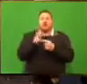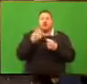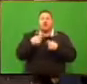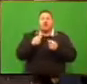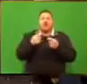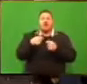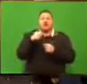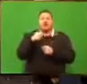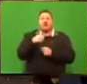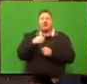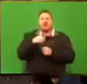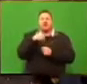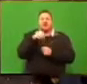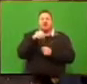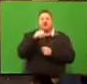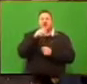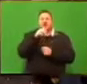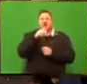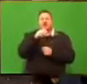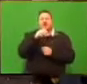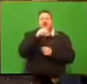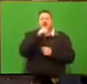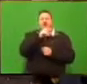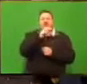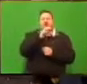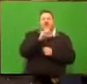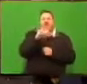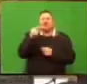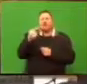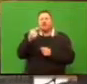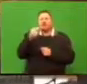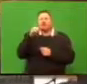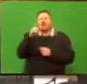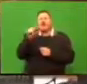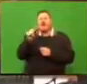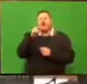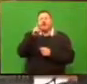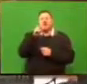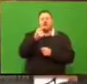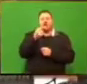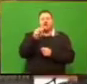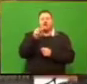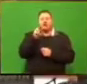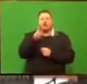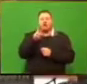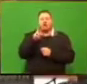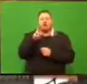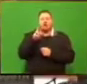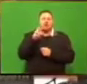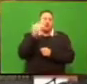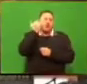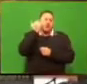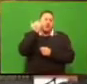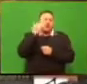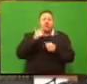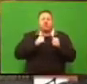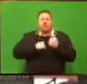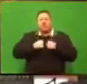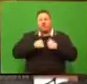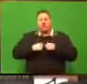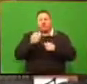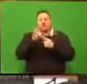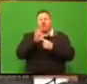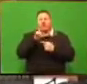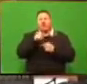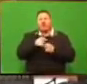and DA GNU government, against which your performance will be measured. Land